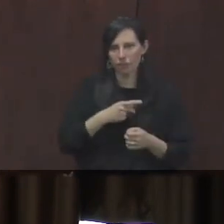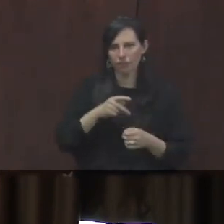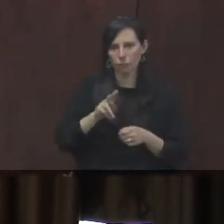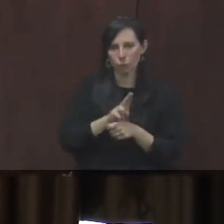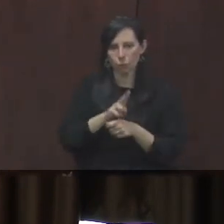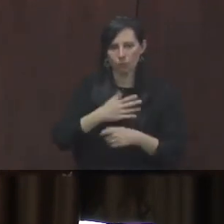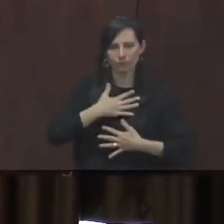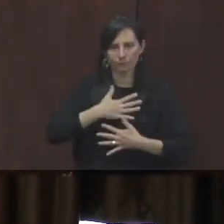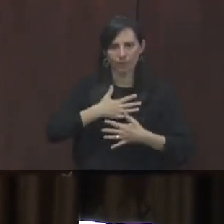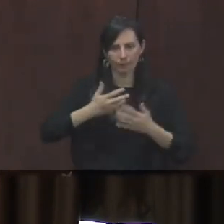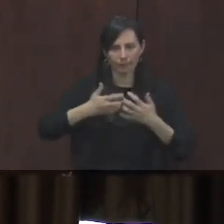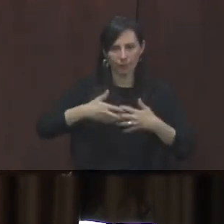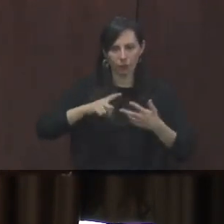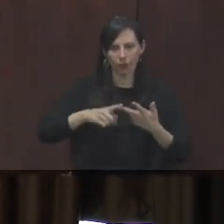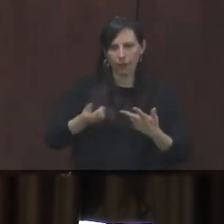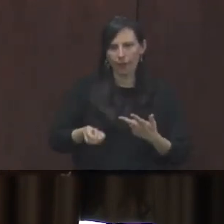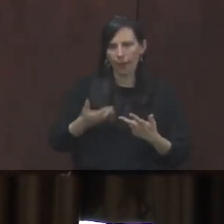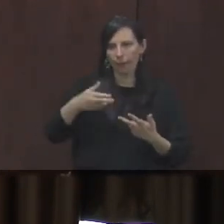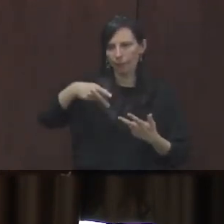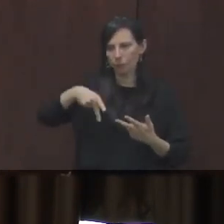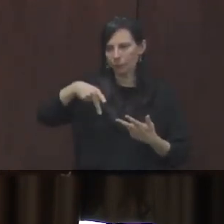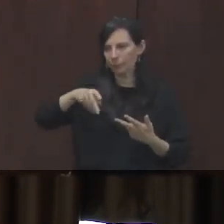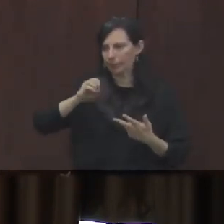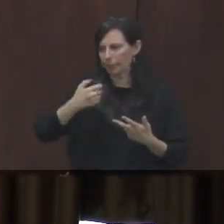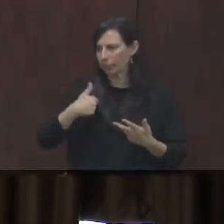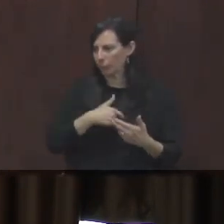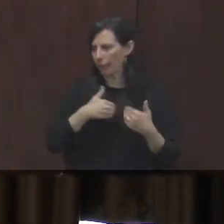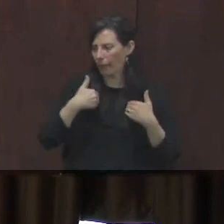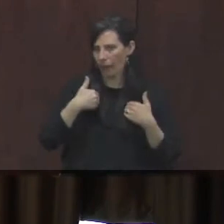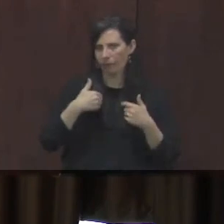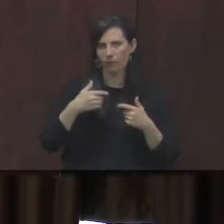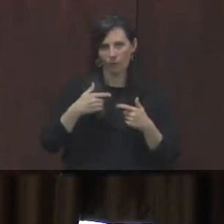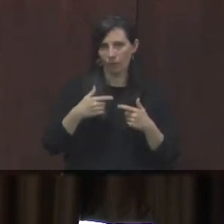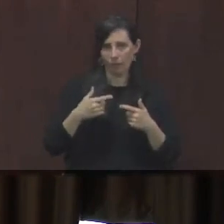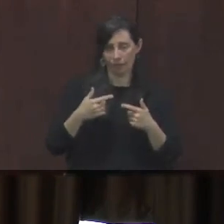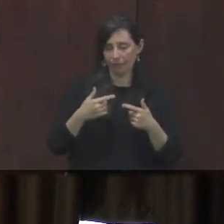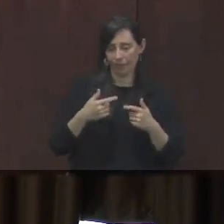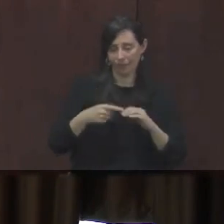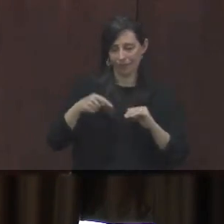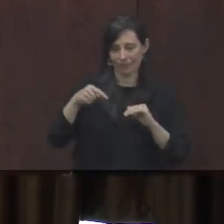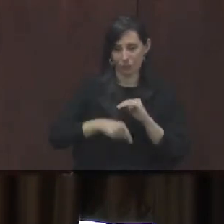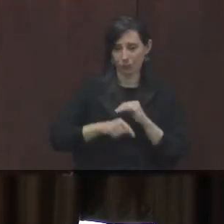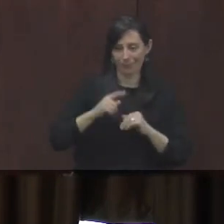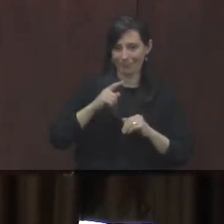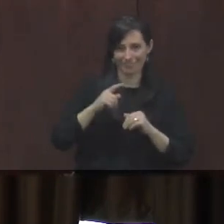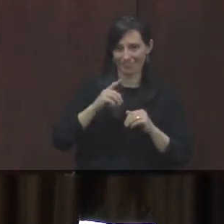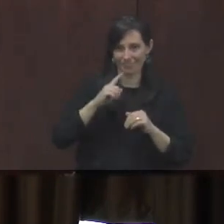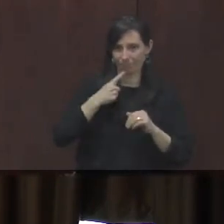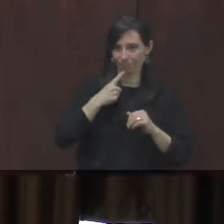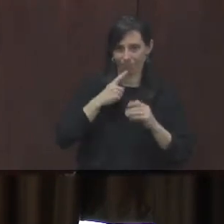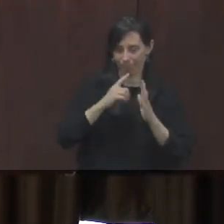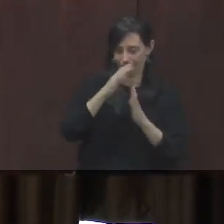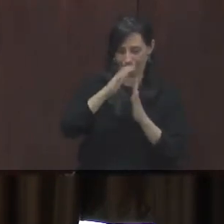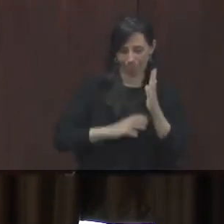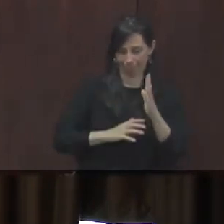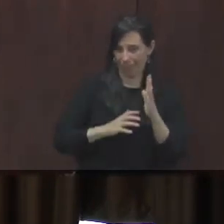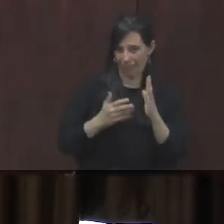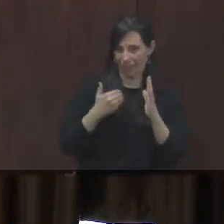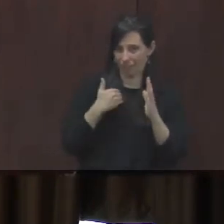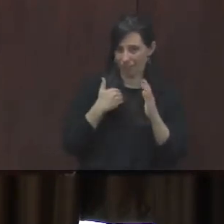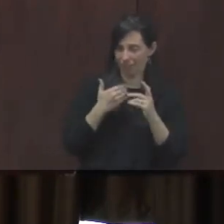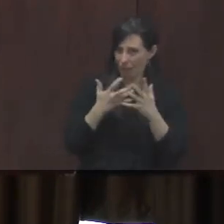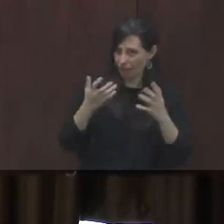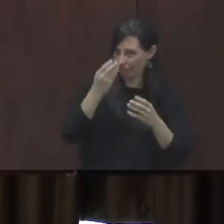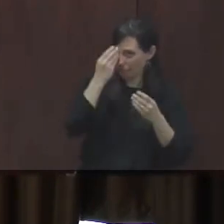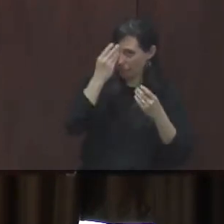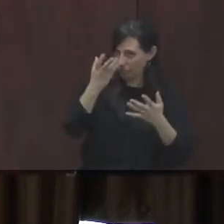used, PPE on hand, et cetera. It's a detailed spreadsheet which I brought with me in case there are any specific questions. I don't